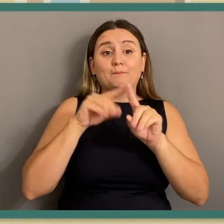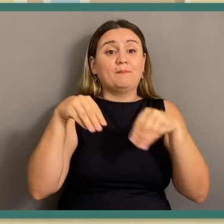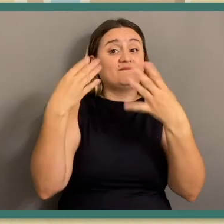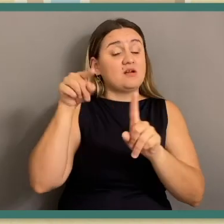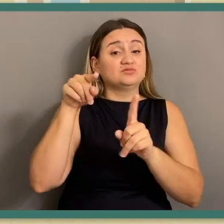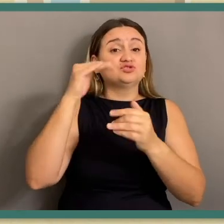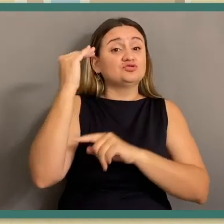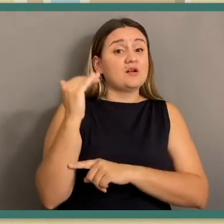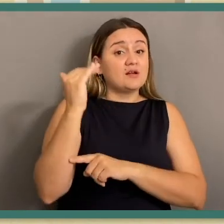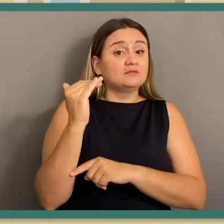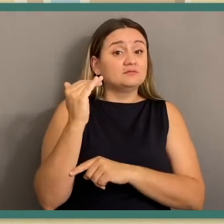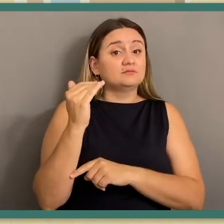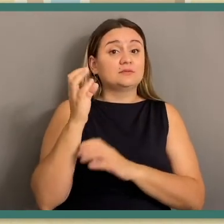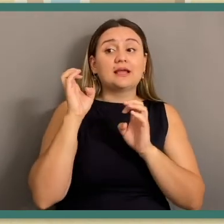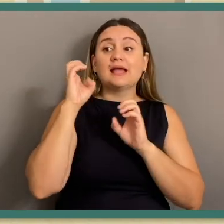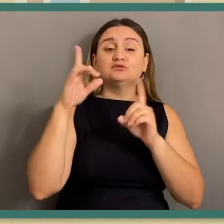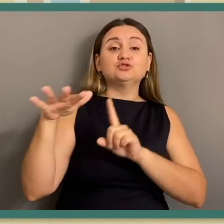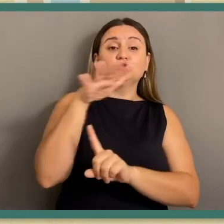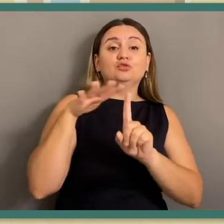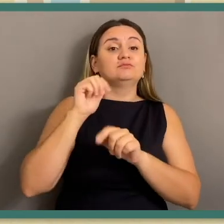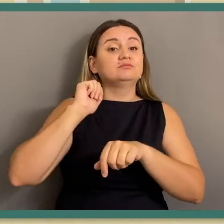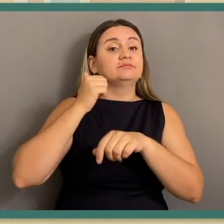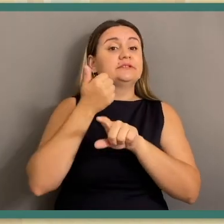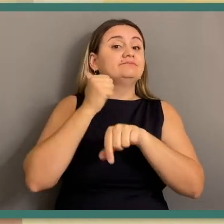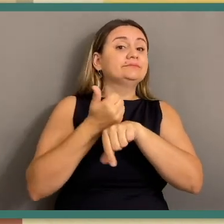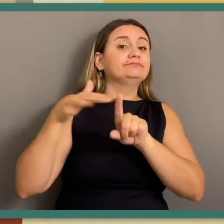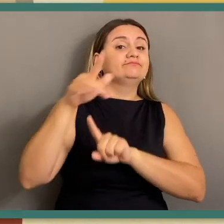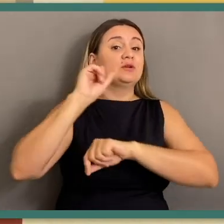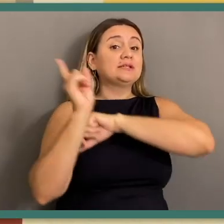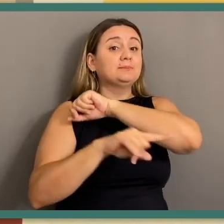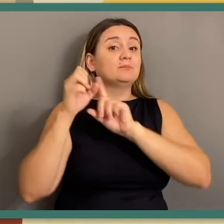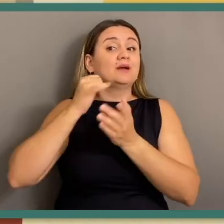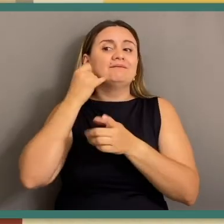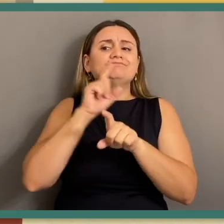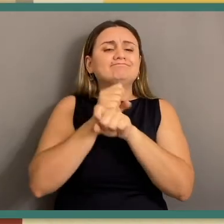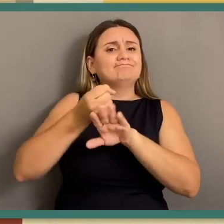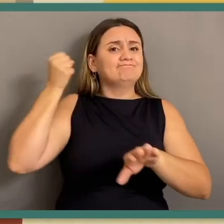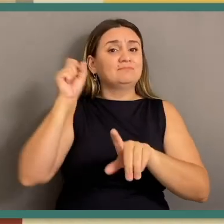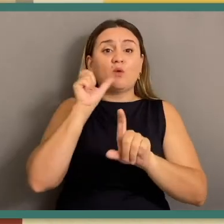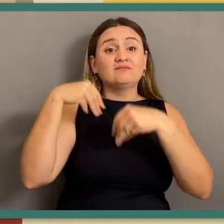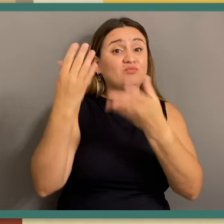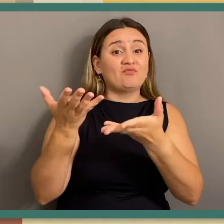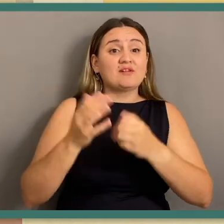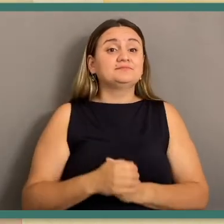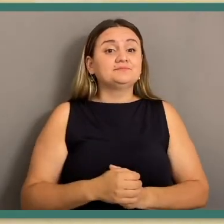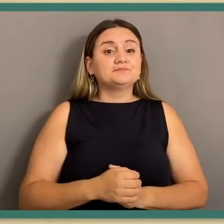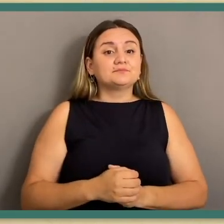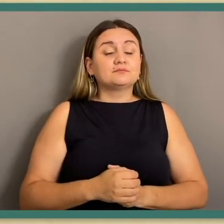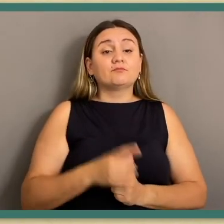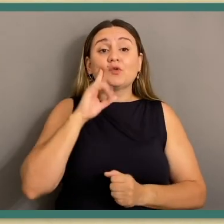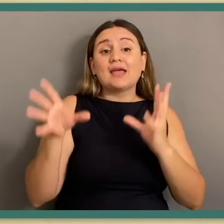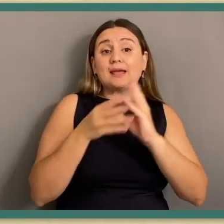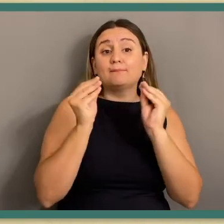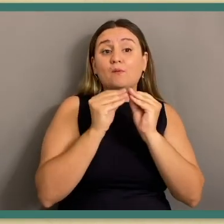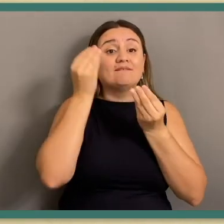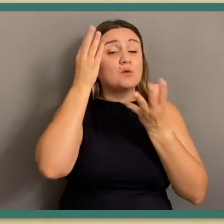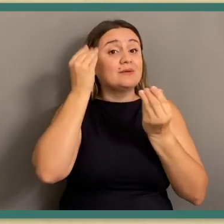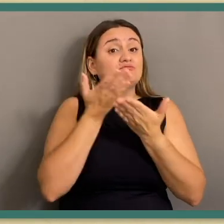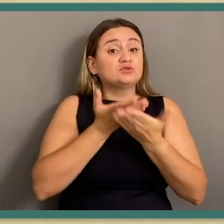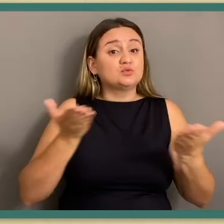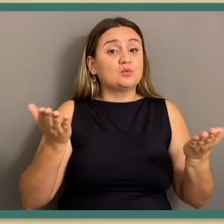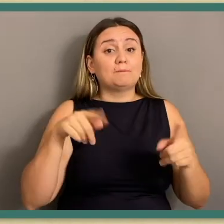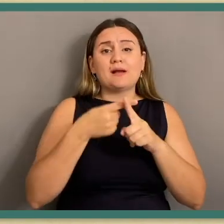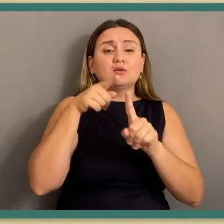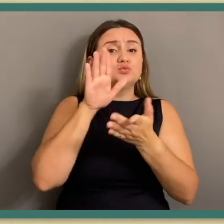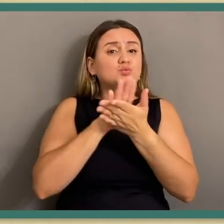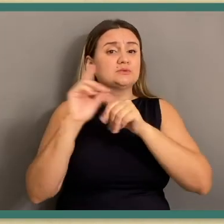not required to provide the child with educational services during their disciplinary removal. For additional information and